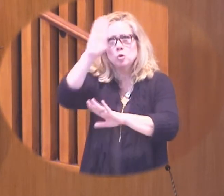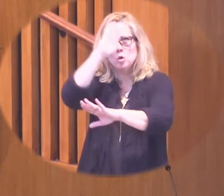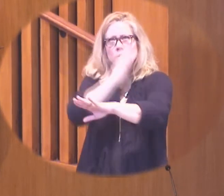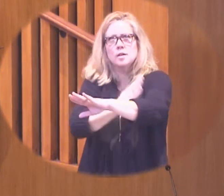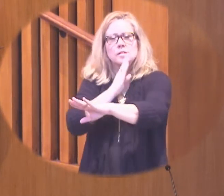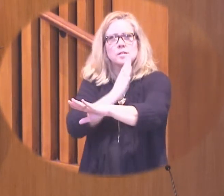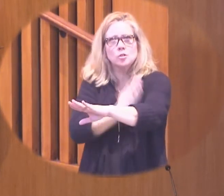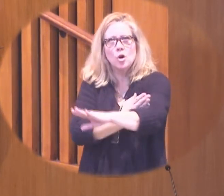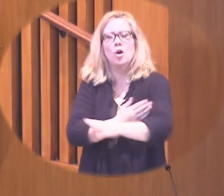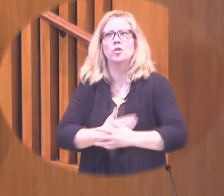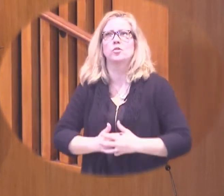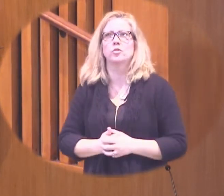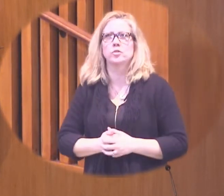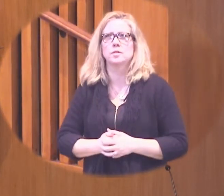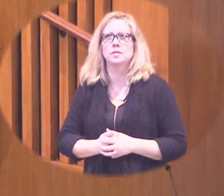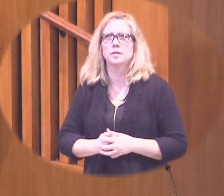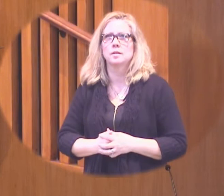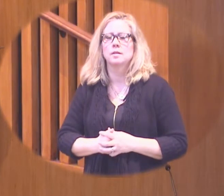your daughters.